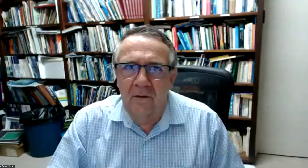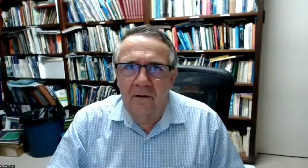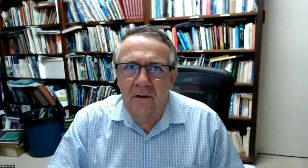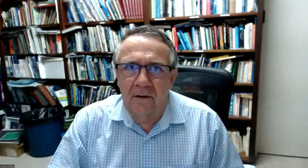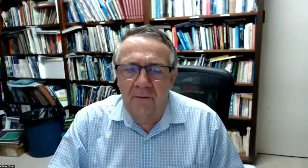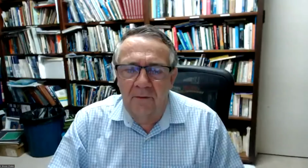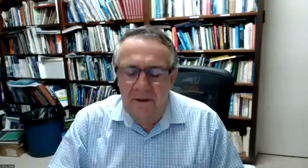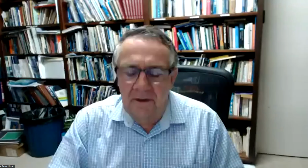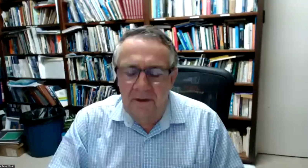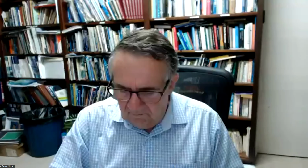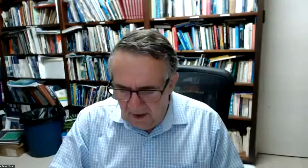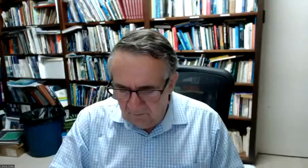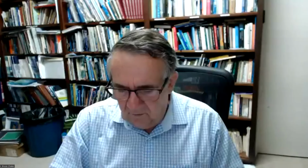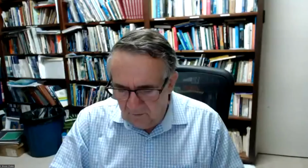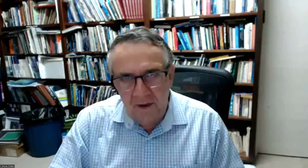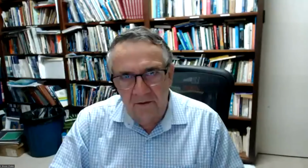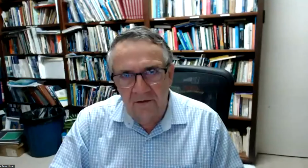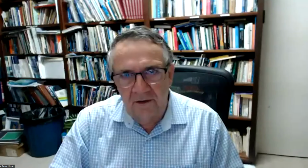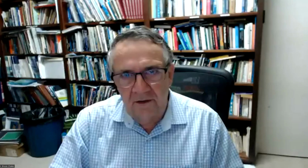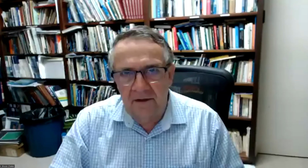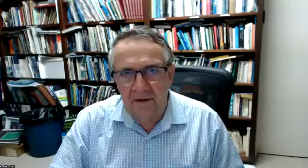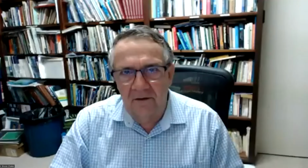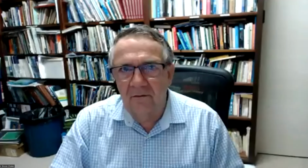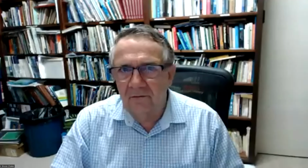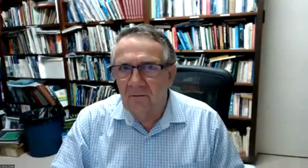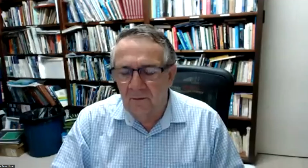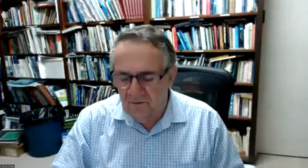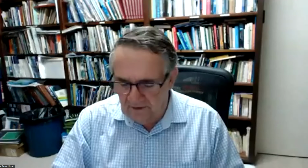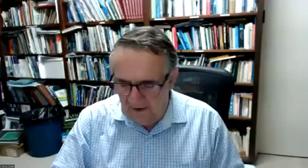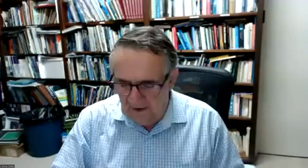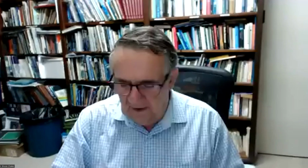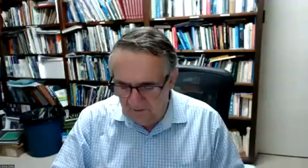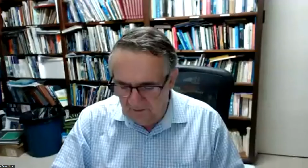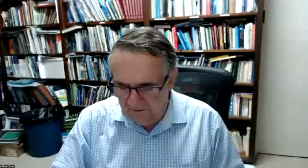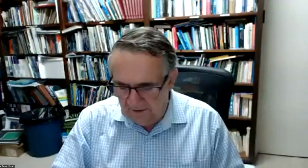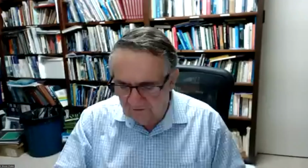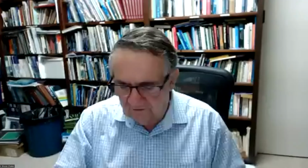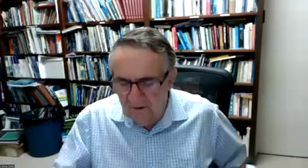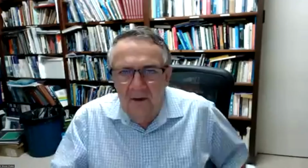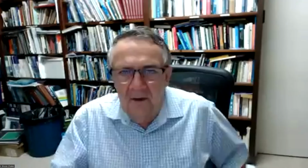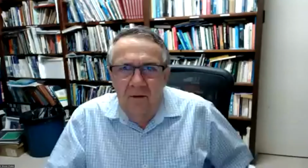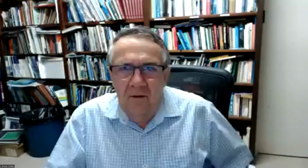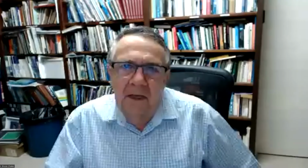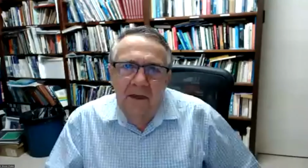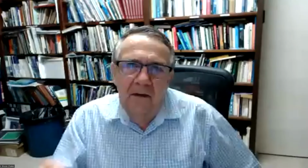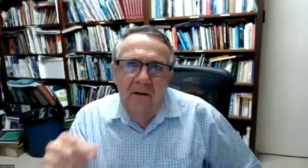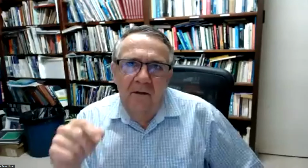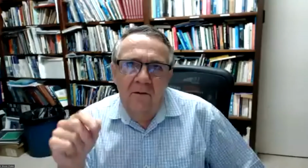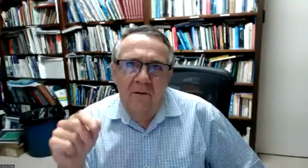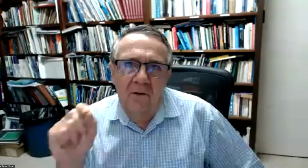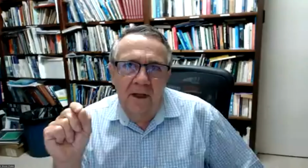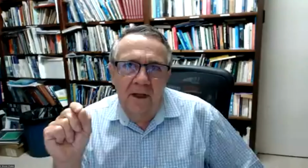to go into that. It might work in the cities. Sometimes it does, sometimes it doesn't. But